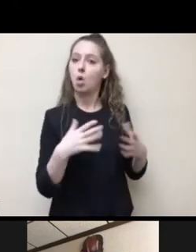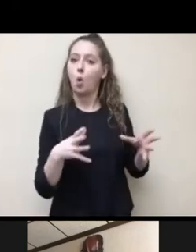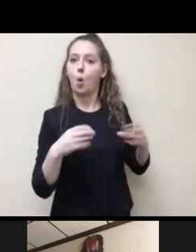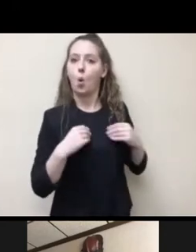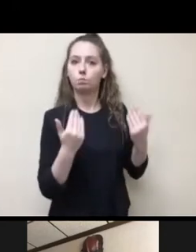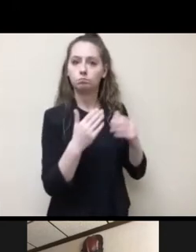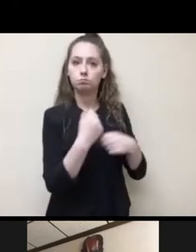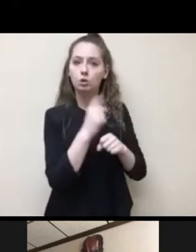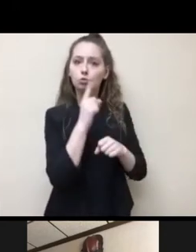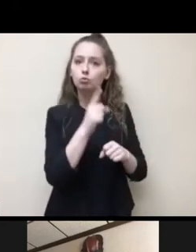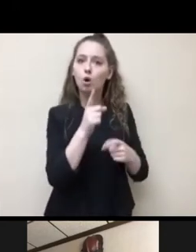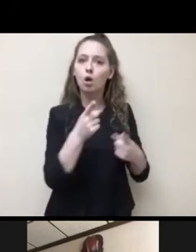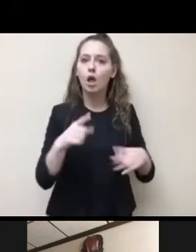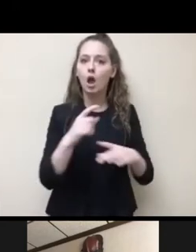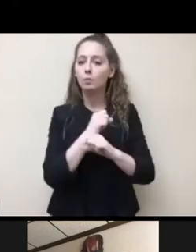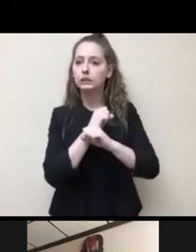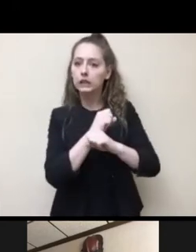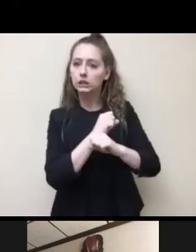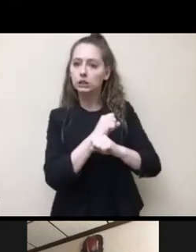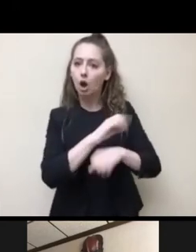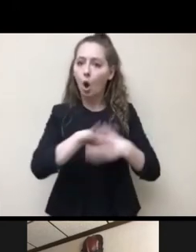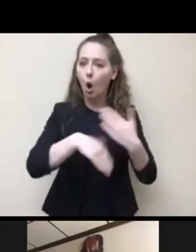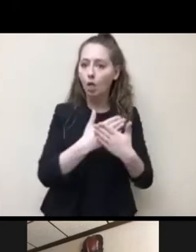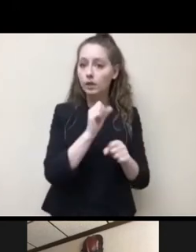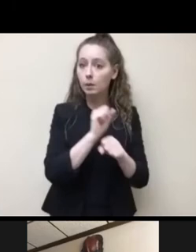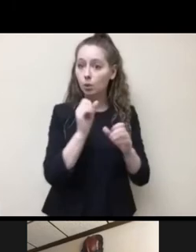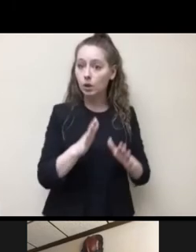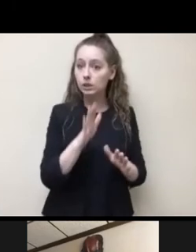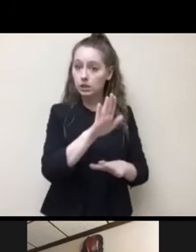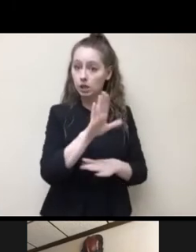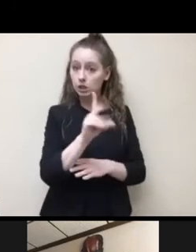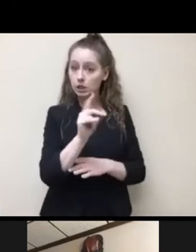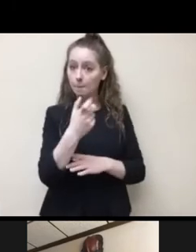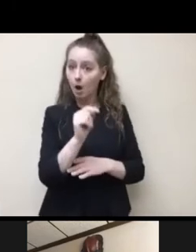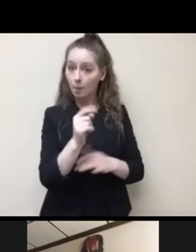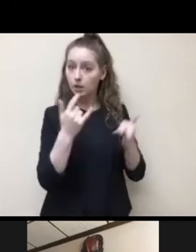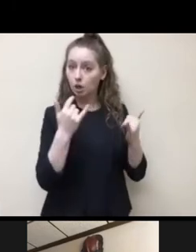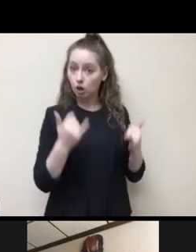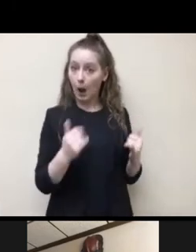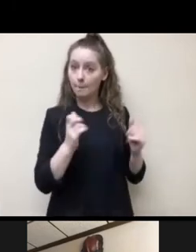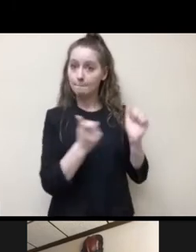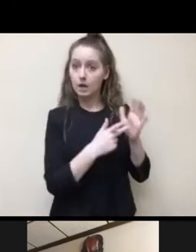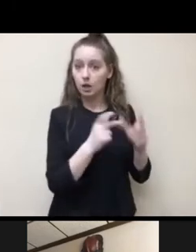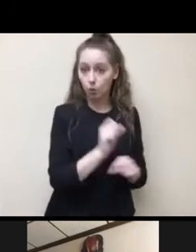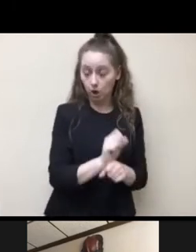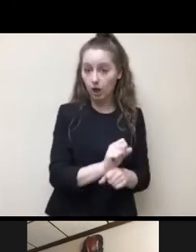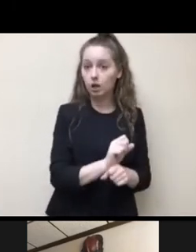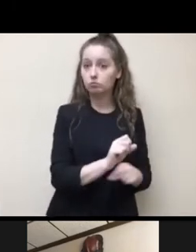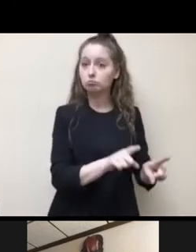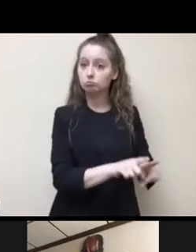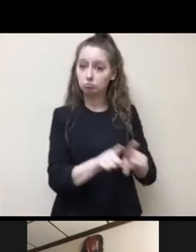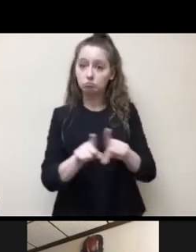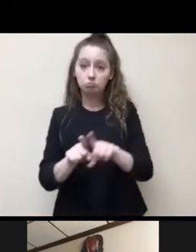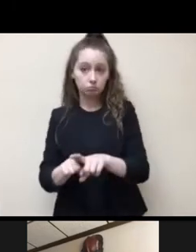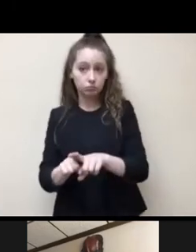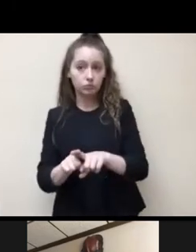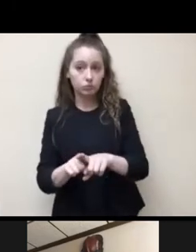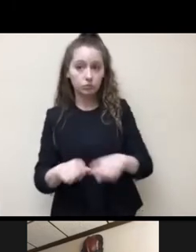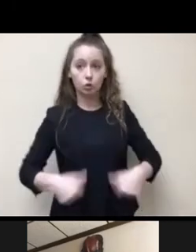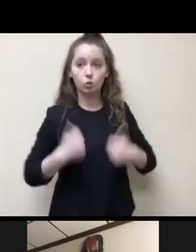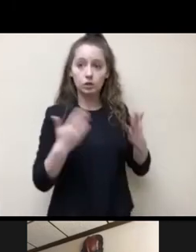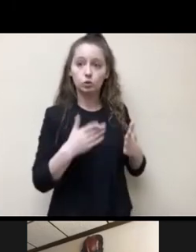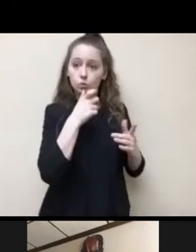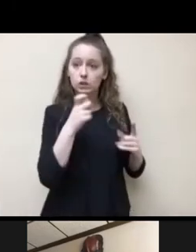protecting all the employees of their department that are now back at work, as well as the residents that need to come in and use their